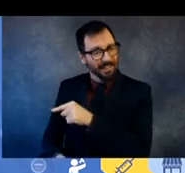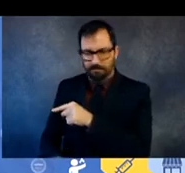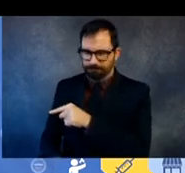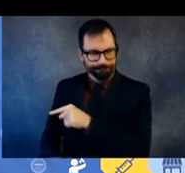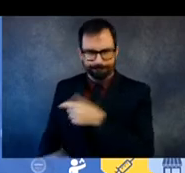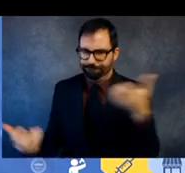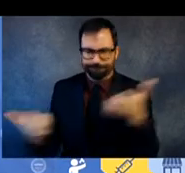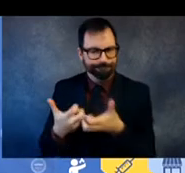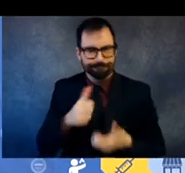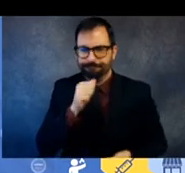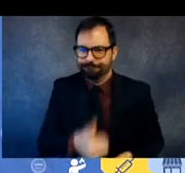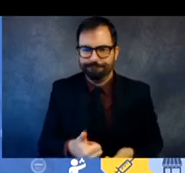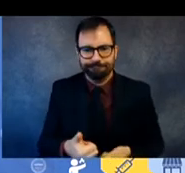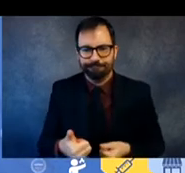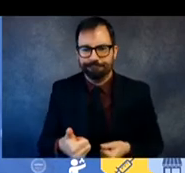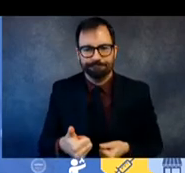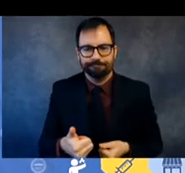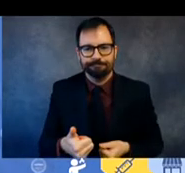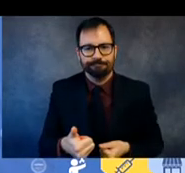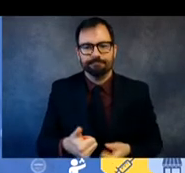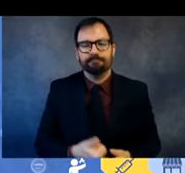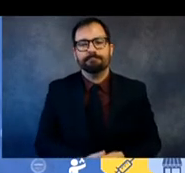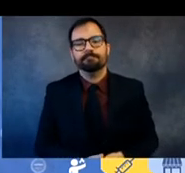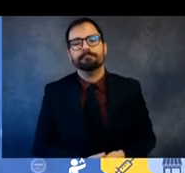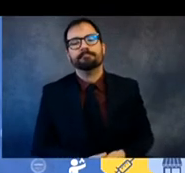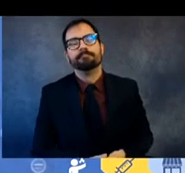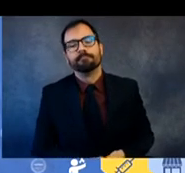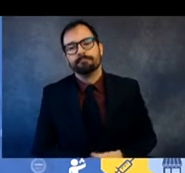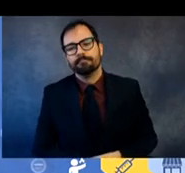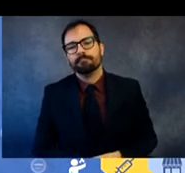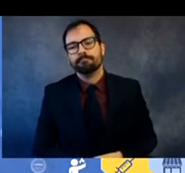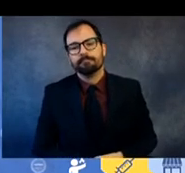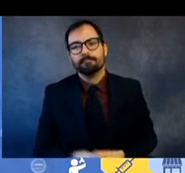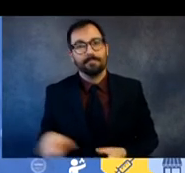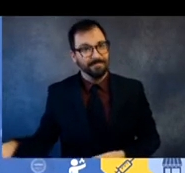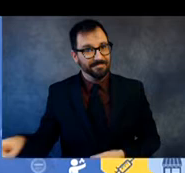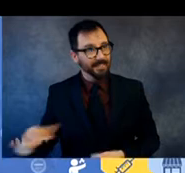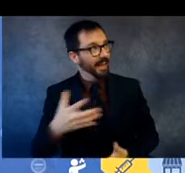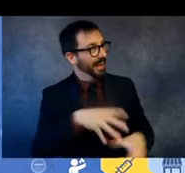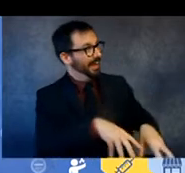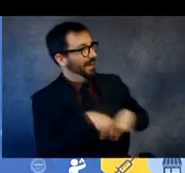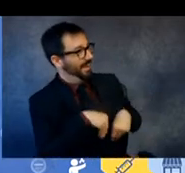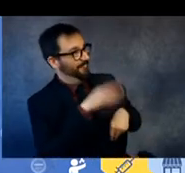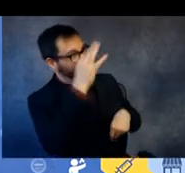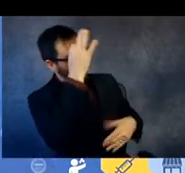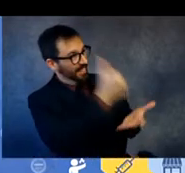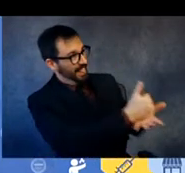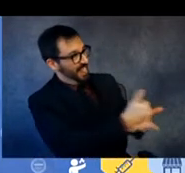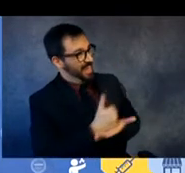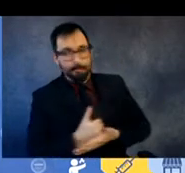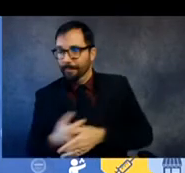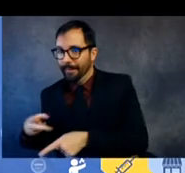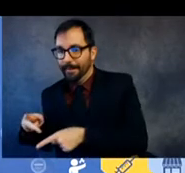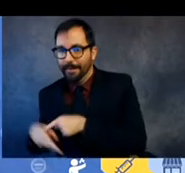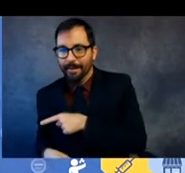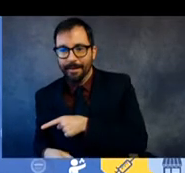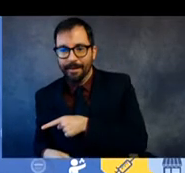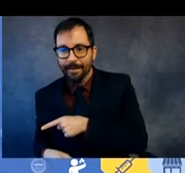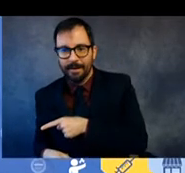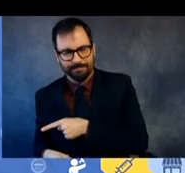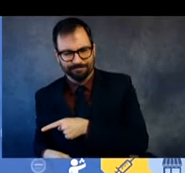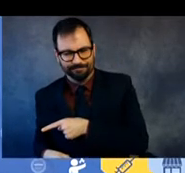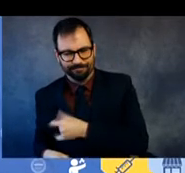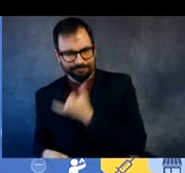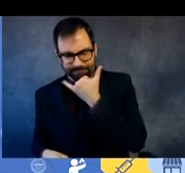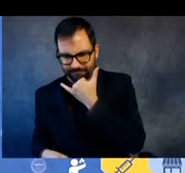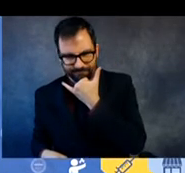for the delegation, that an agency would take federal support from the taxpayer and then cut services